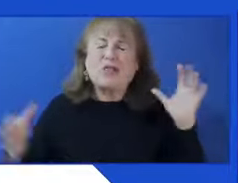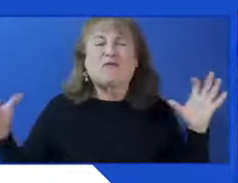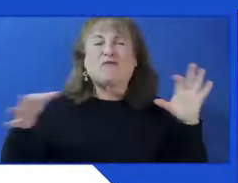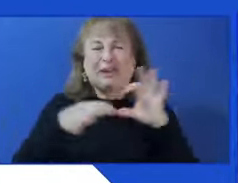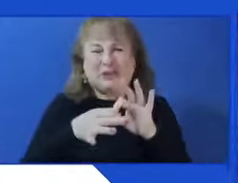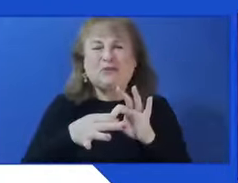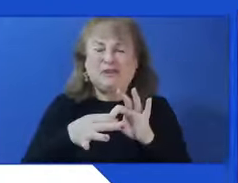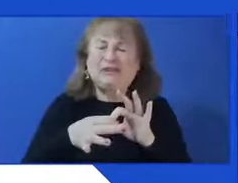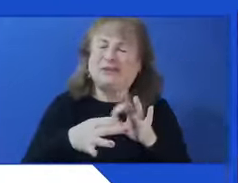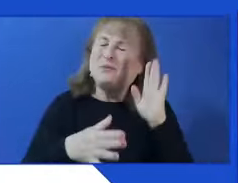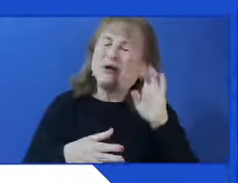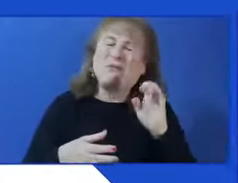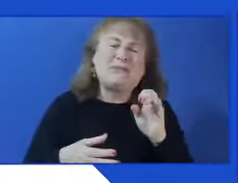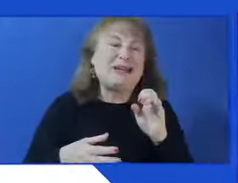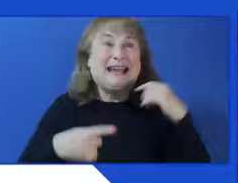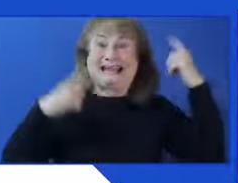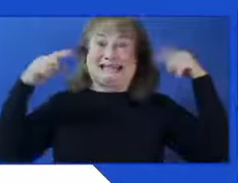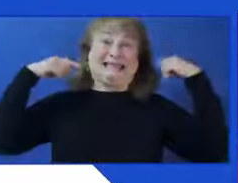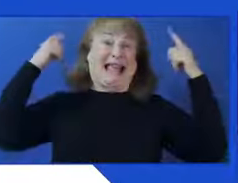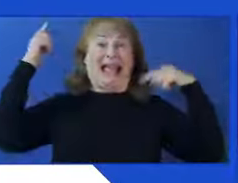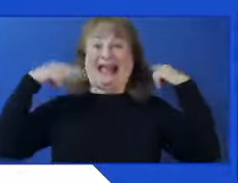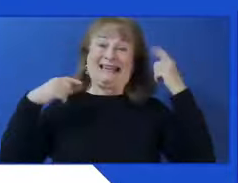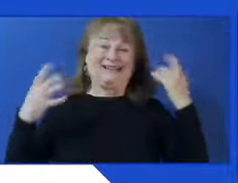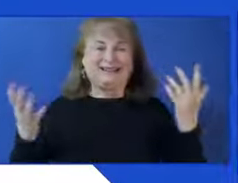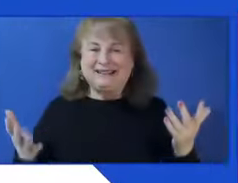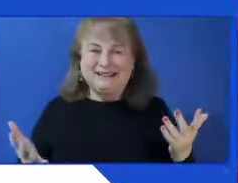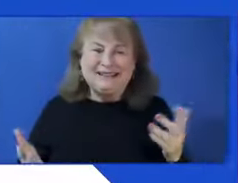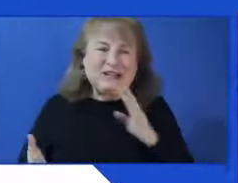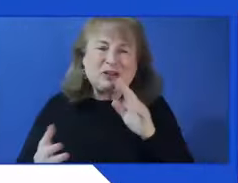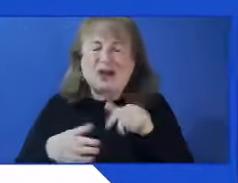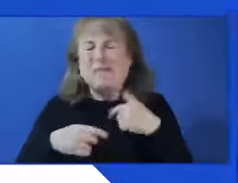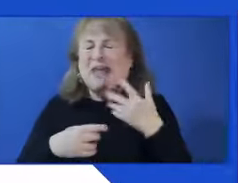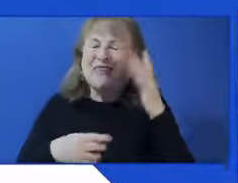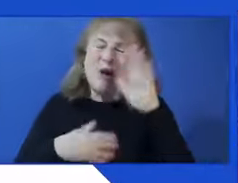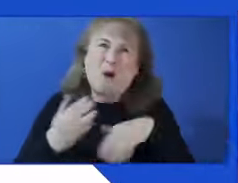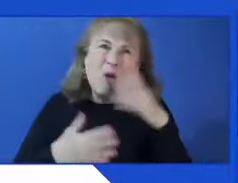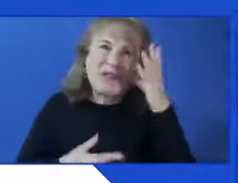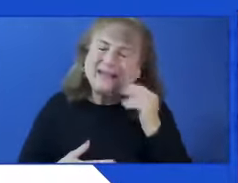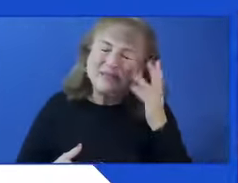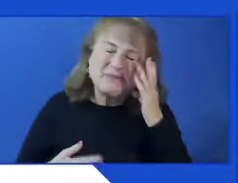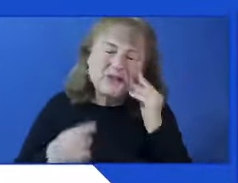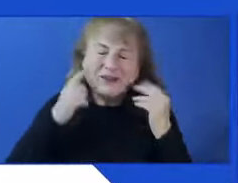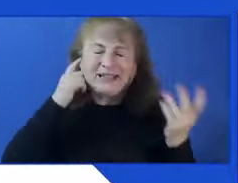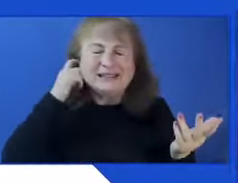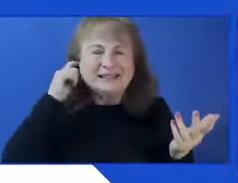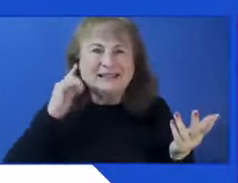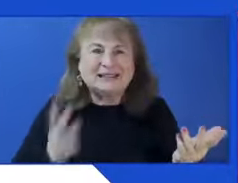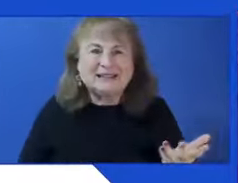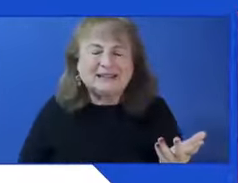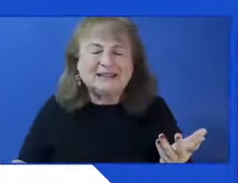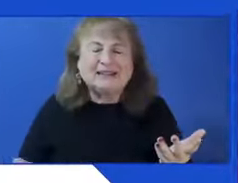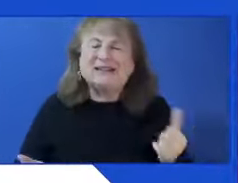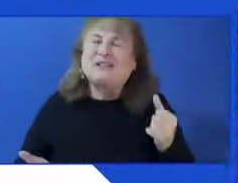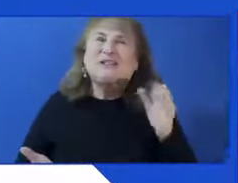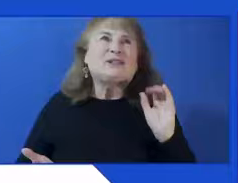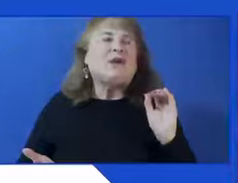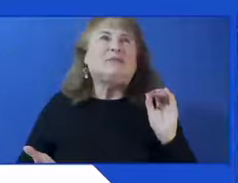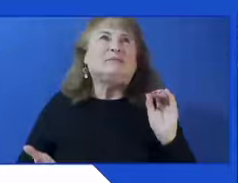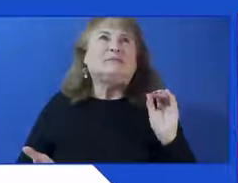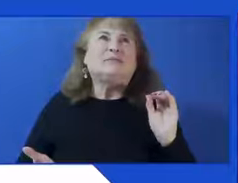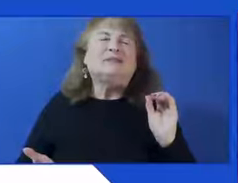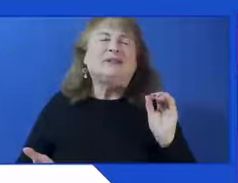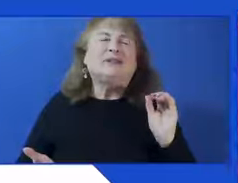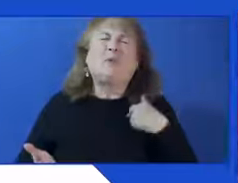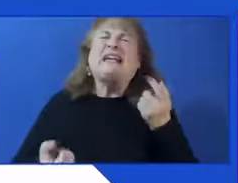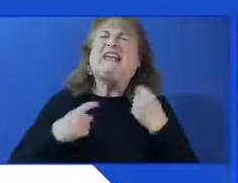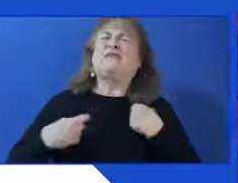be insane. Like, talking about this whole experience is just going to be so, it's going to give me closure,